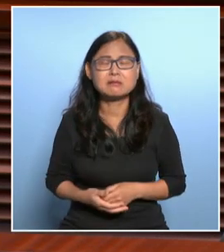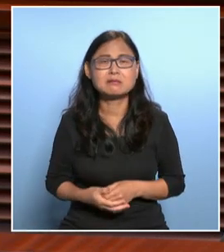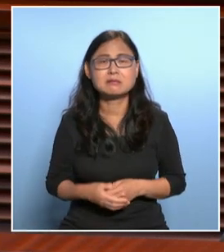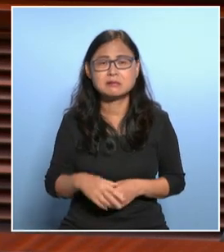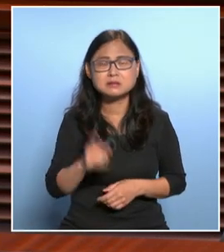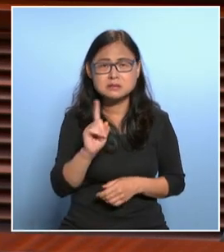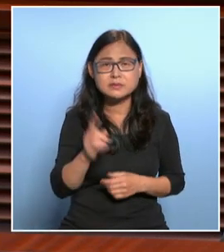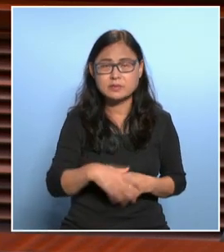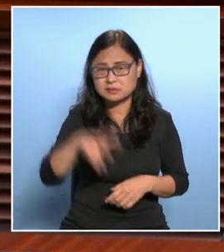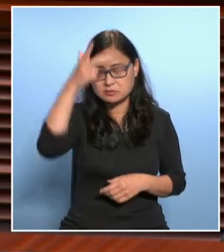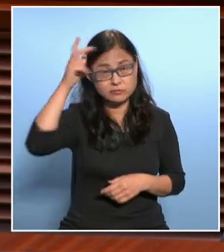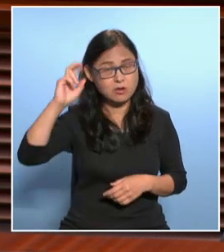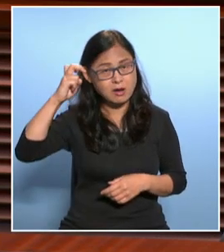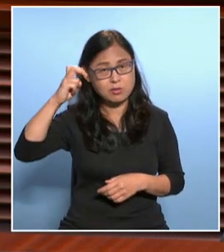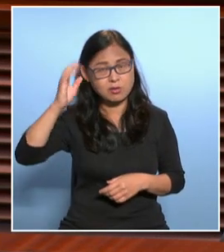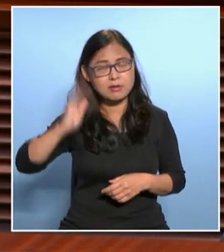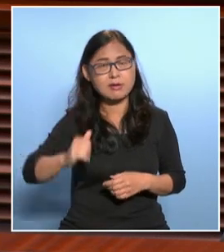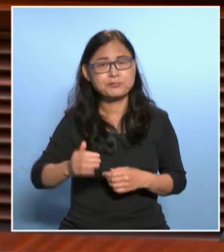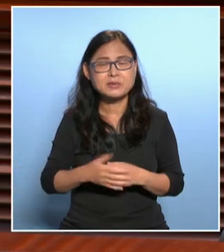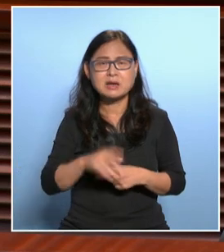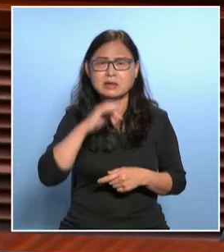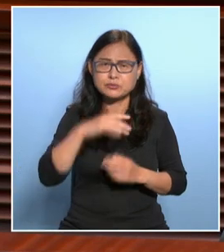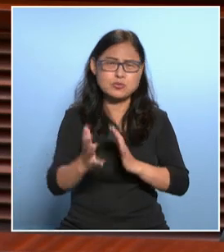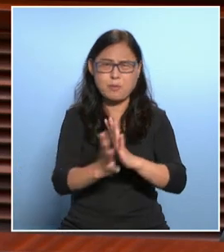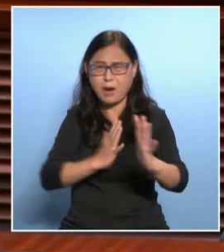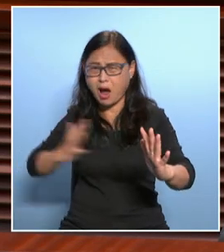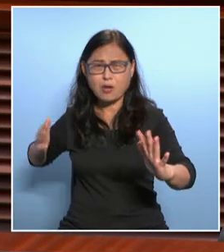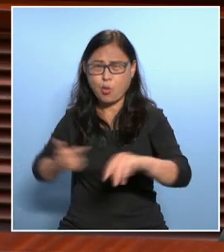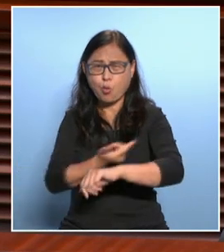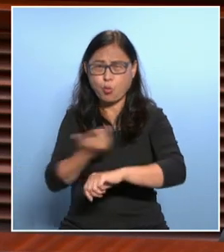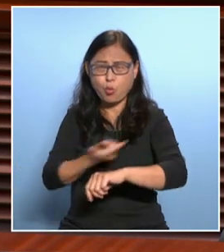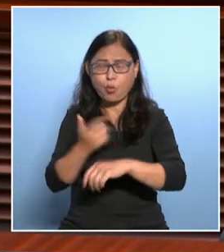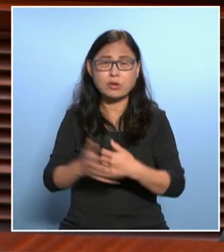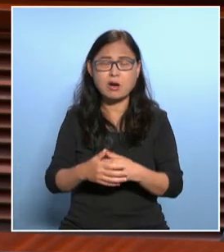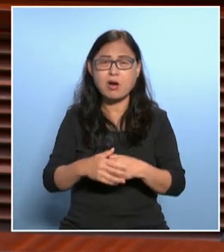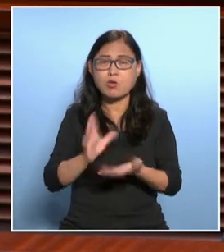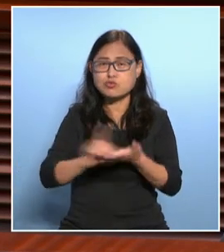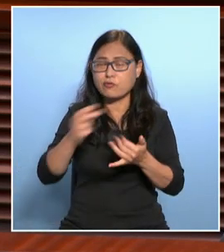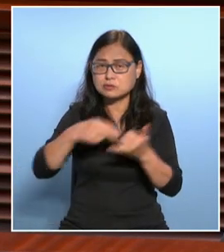Can we introduce innovative thinking to solve this problem?